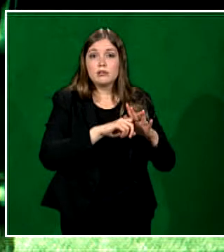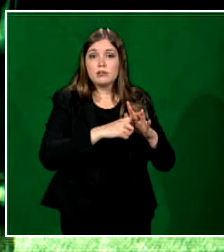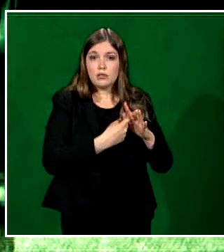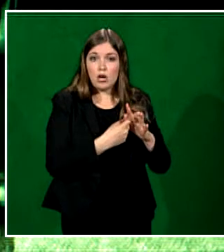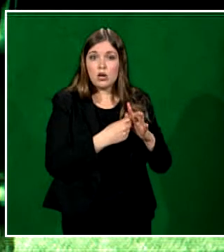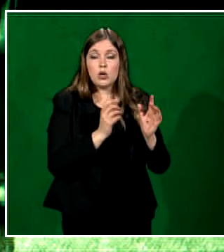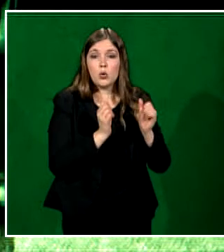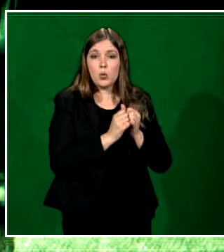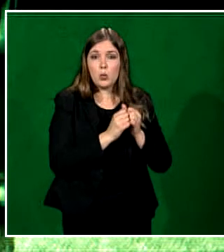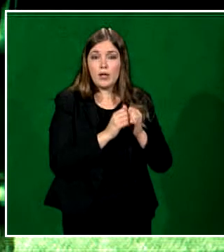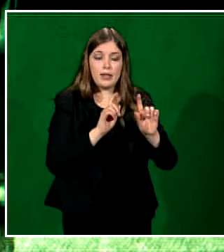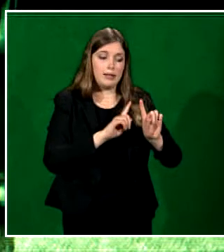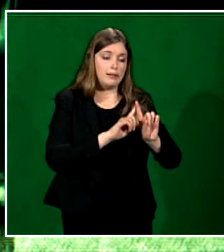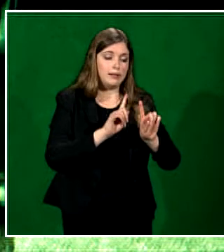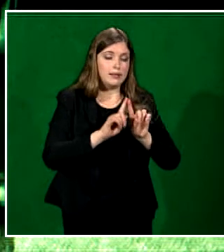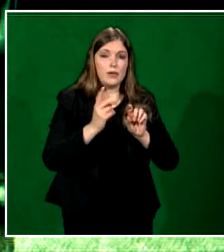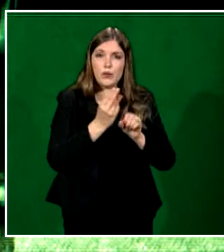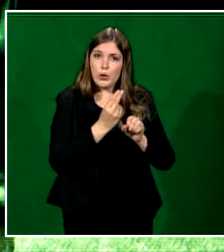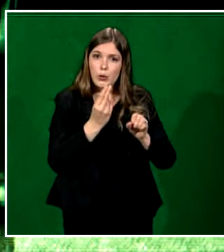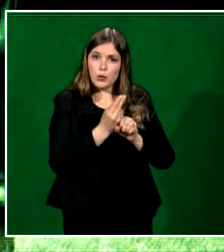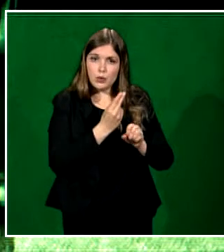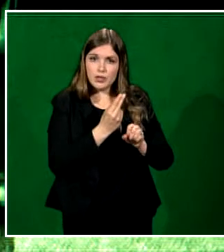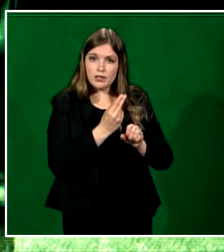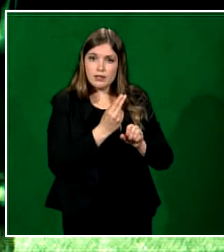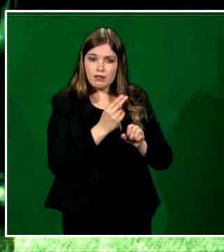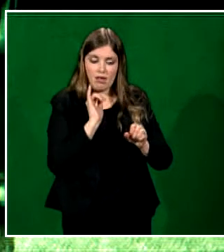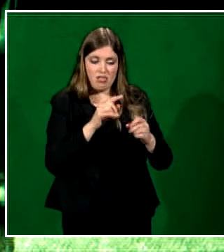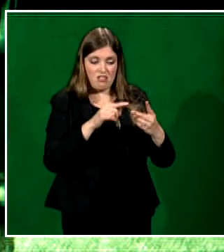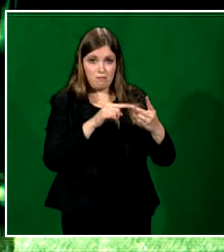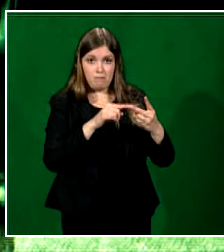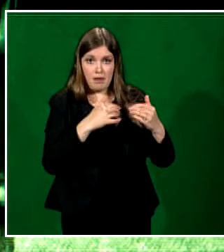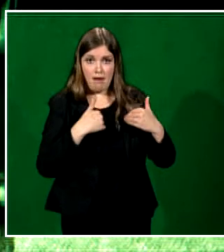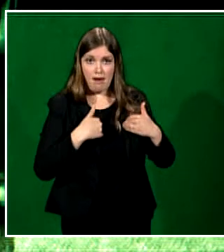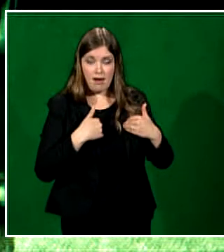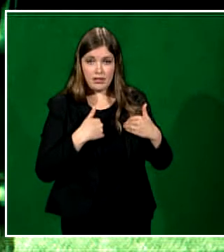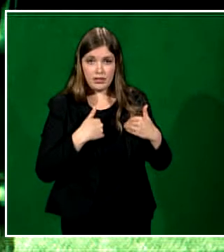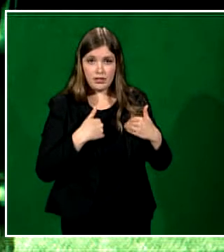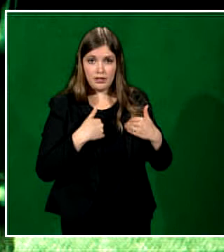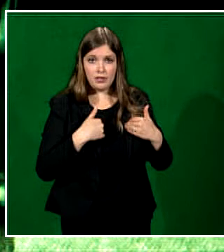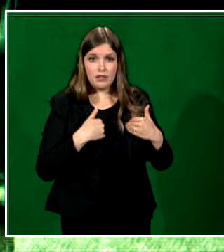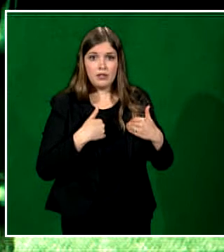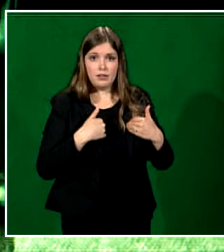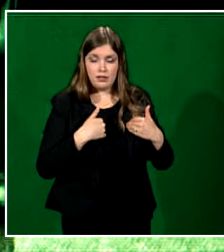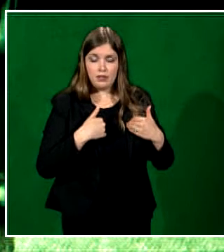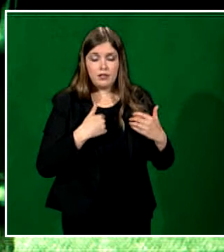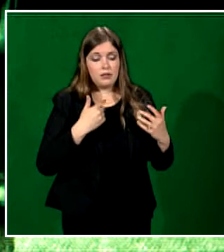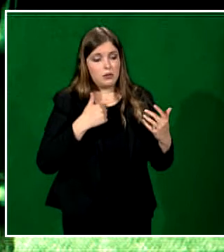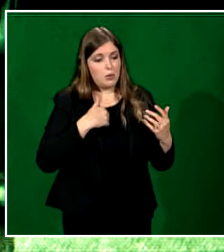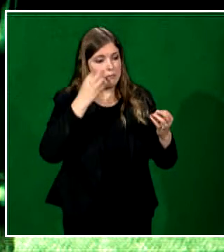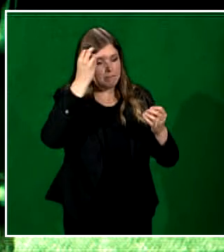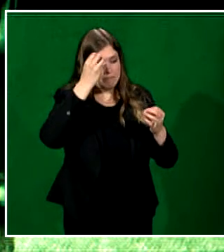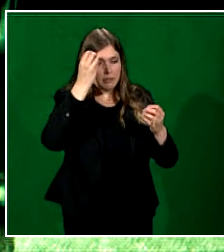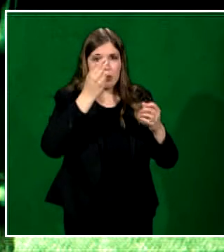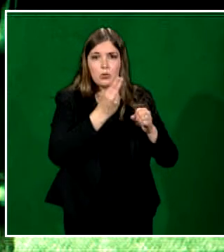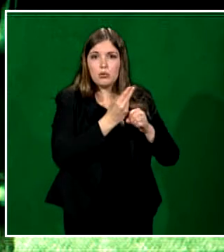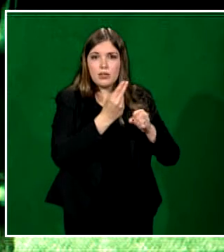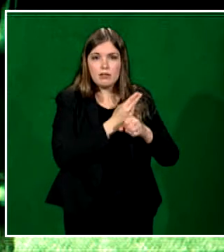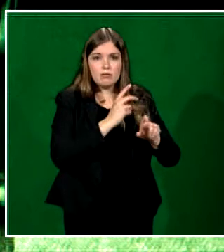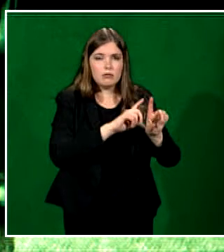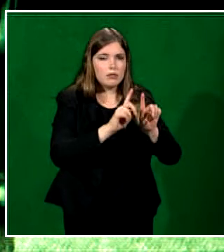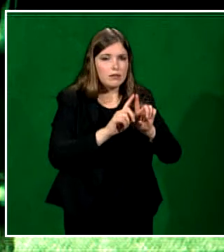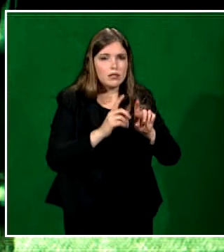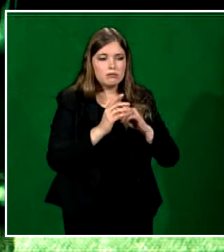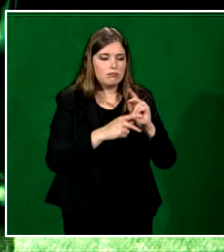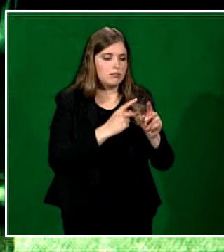different uses water hyacinth had been placed into, like the fertilizer I said, and animal feed. And we did notice